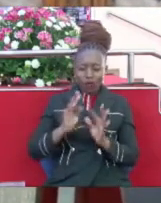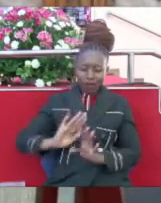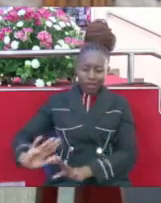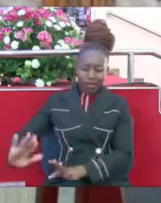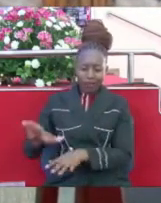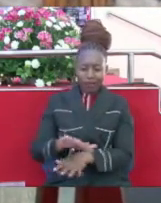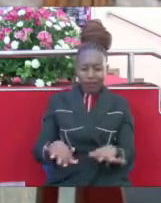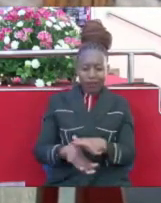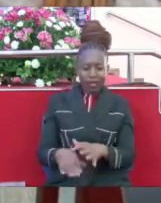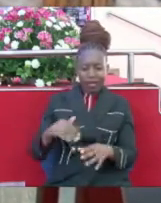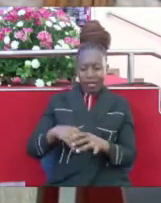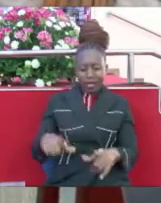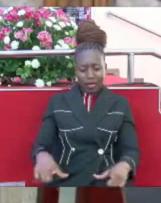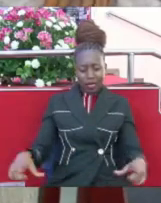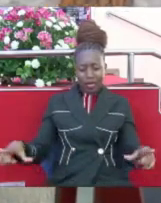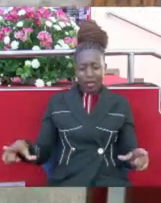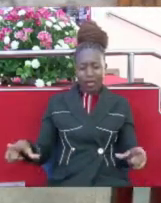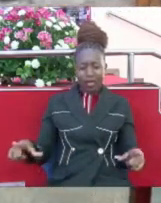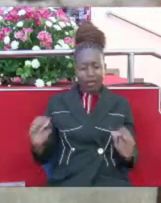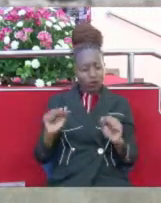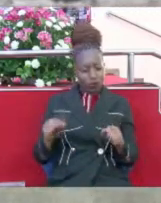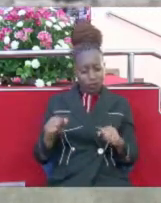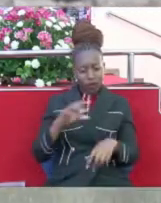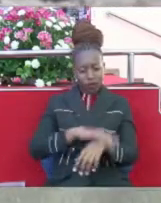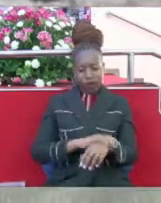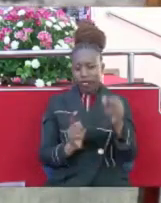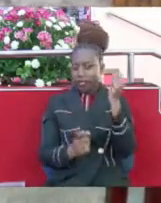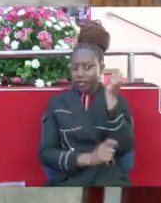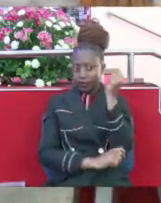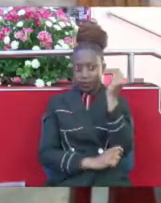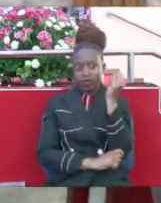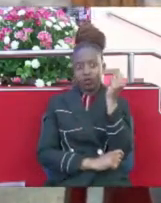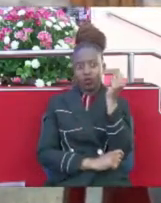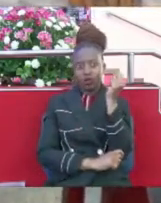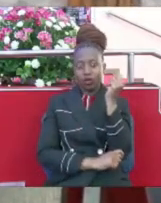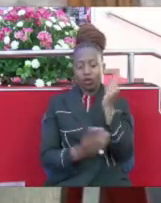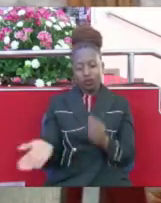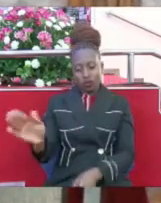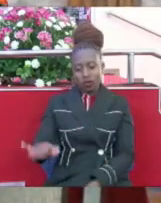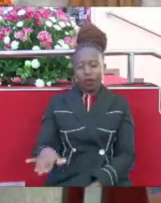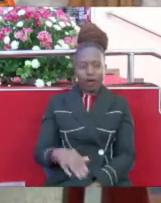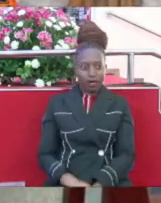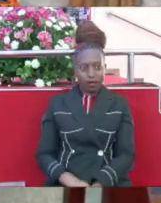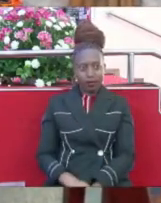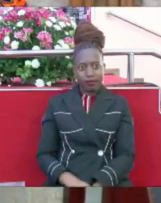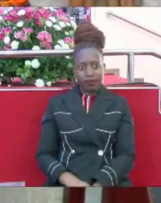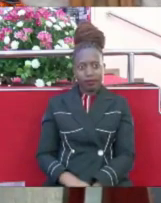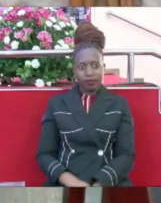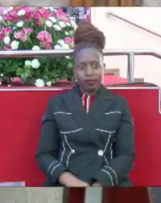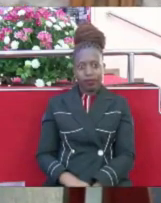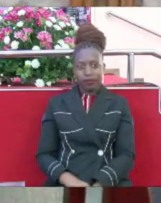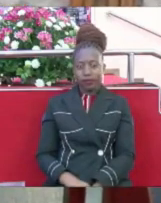been tempted. He knew the journey that he was getting into was something that was serious. He would have been tempted to go back. Alijua kwamba safari ambayo